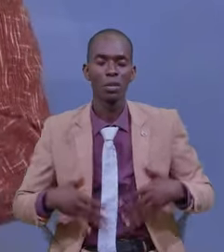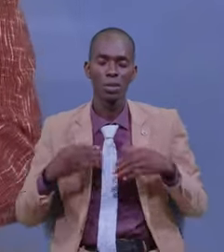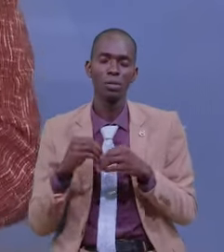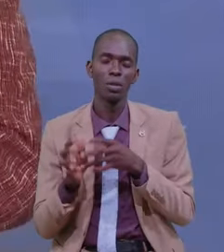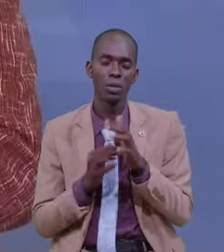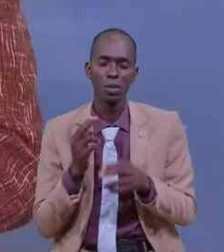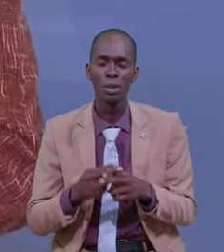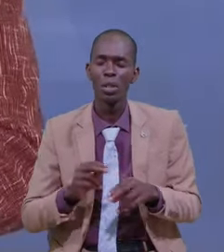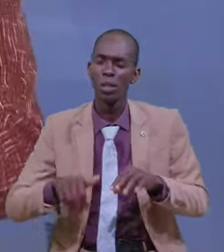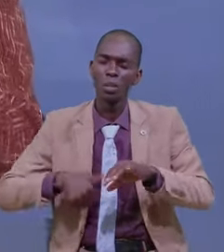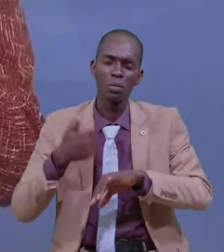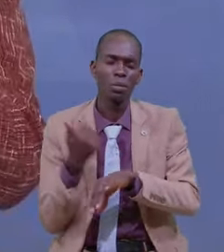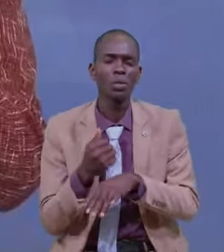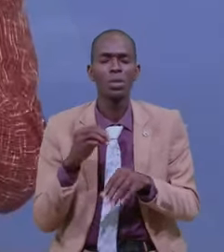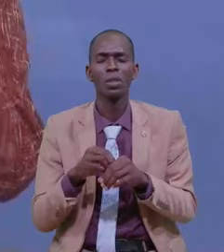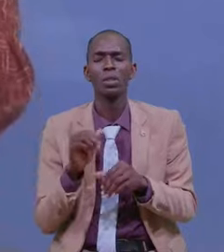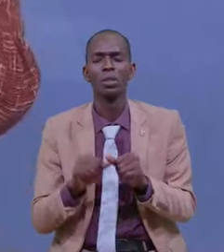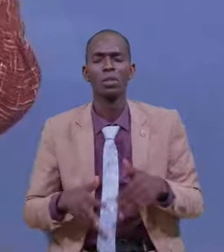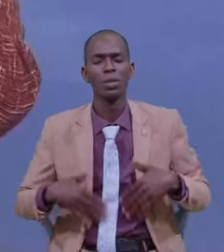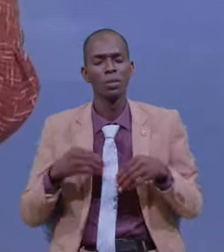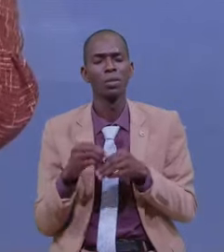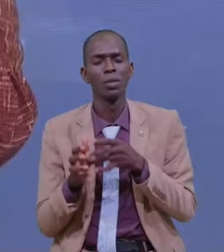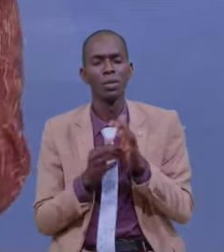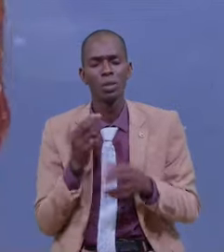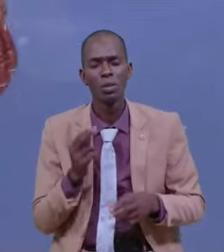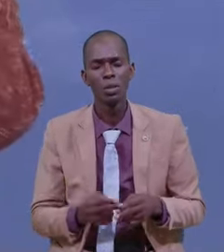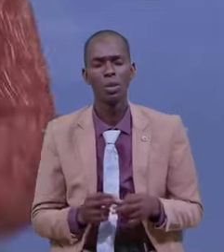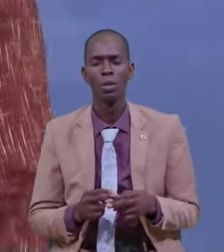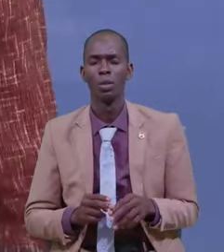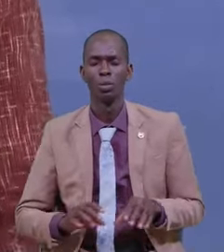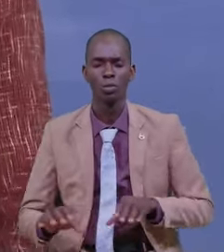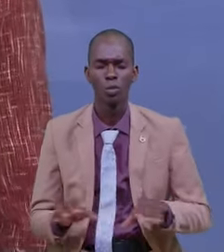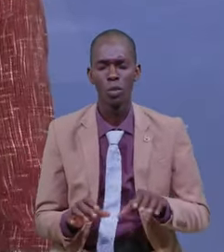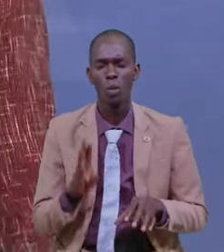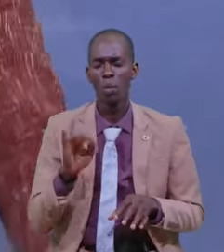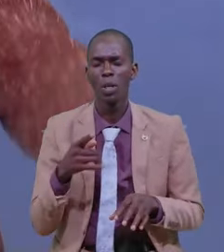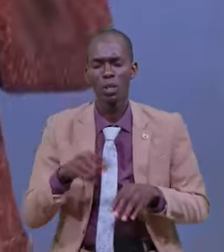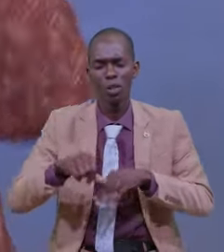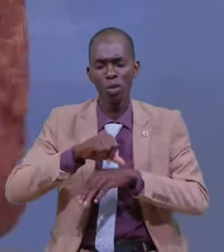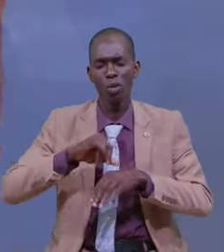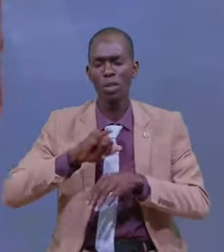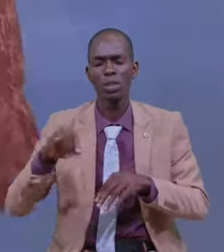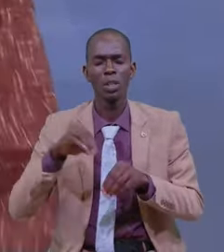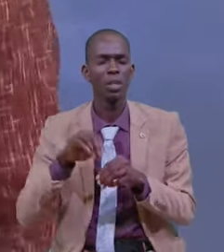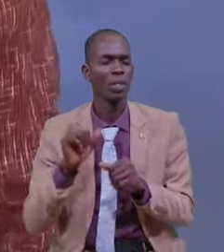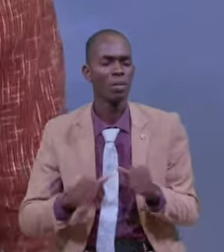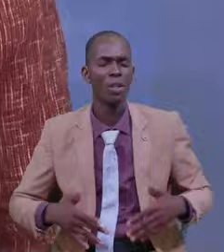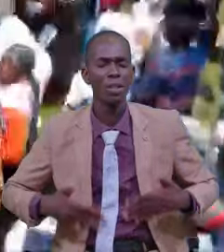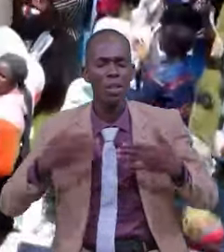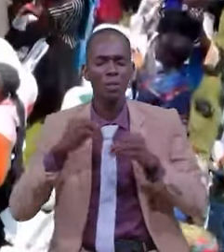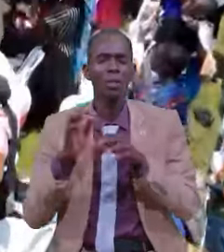Confirmation in every life. Operation by the anointing in every life in